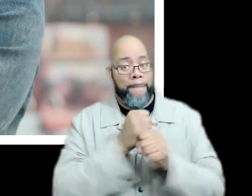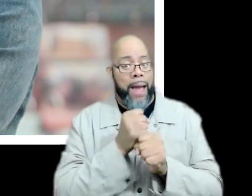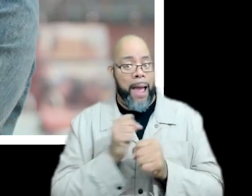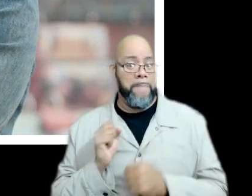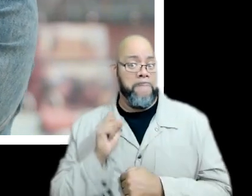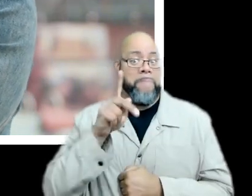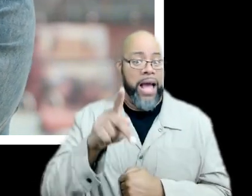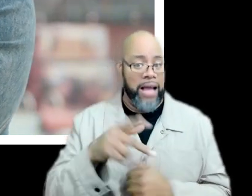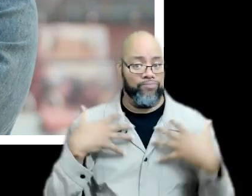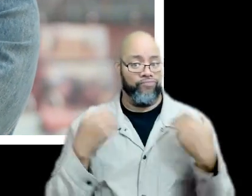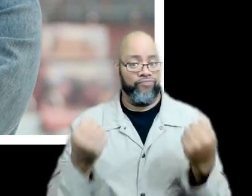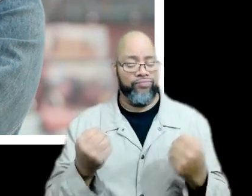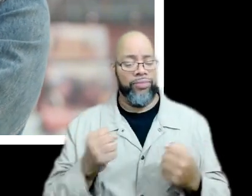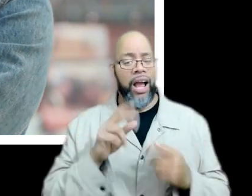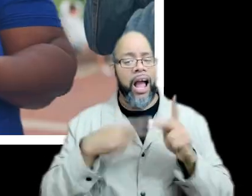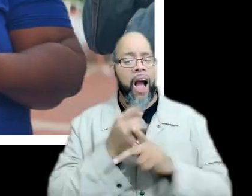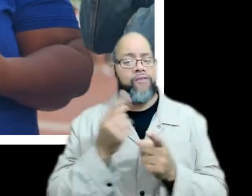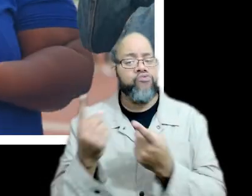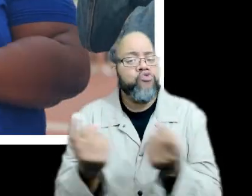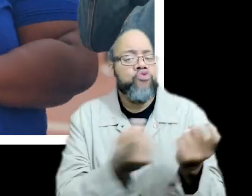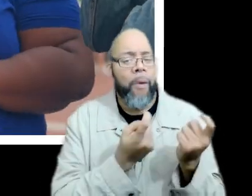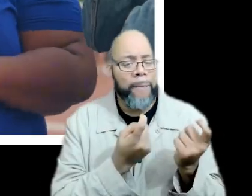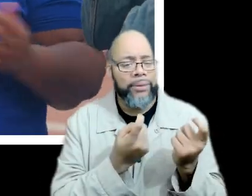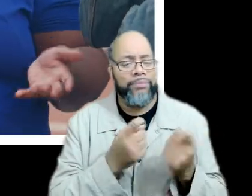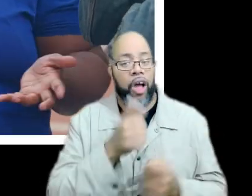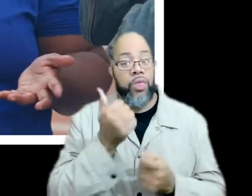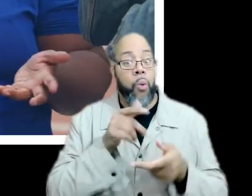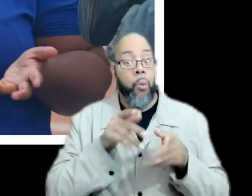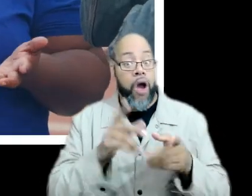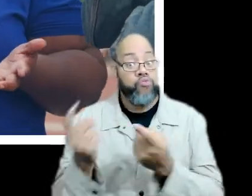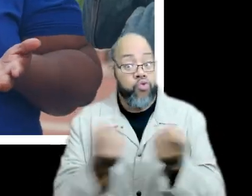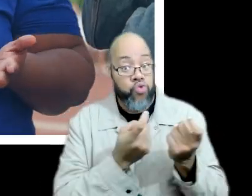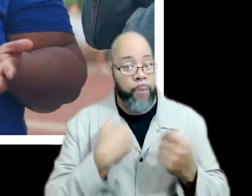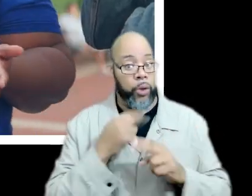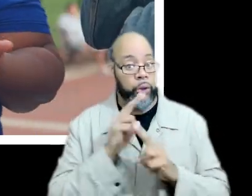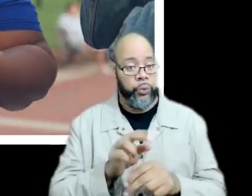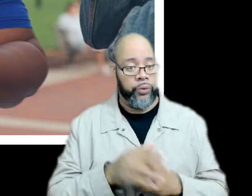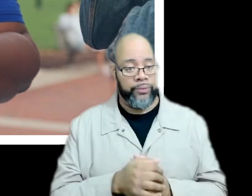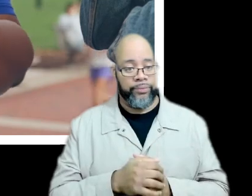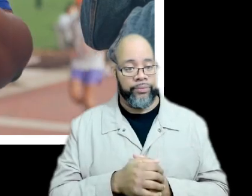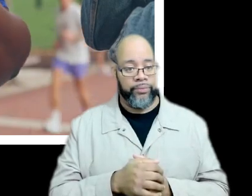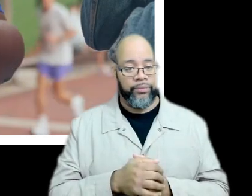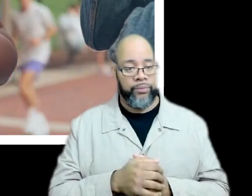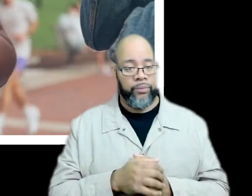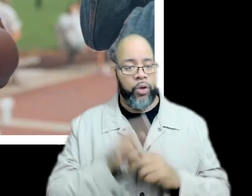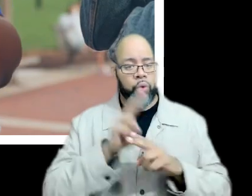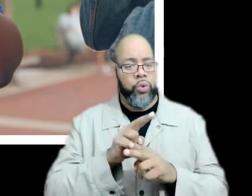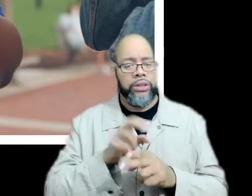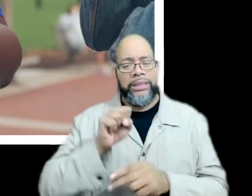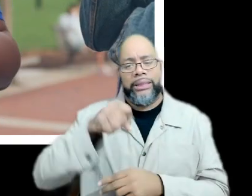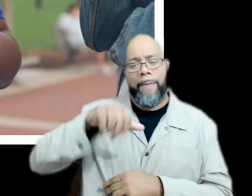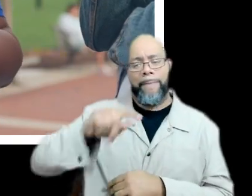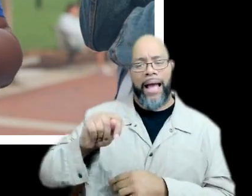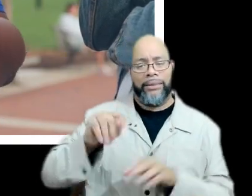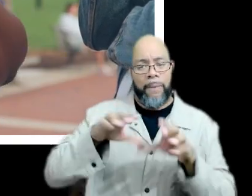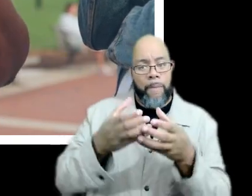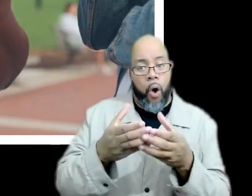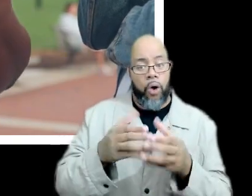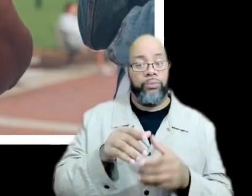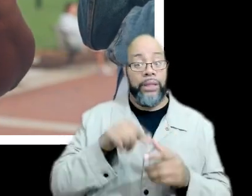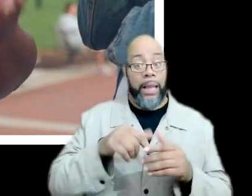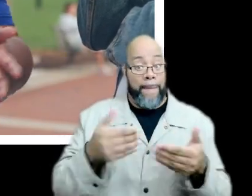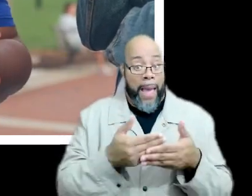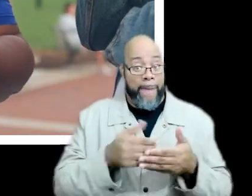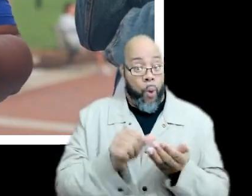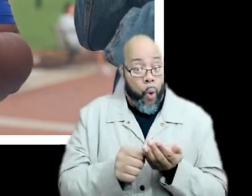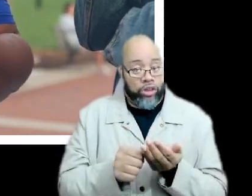make a comeback. Yes, it's a form of recruitment. Another form of recruitment that we do are using these things called spat balls. So once